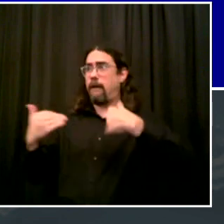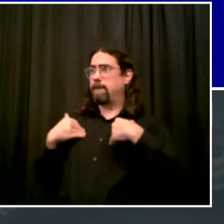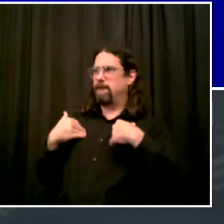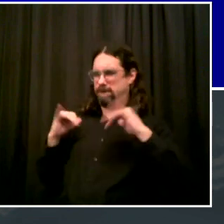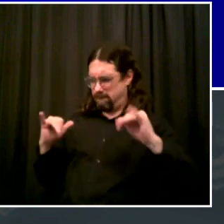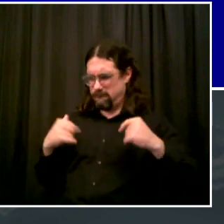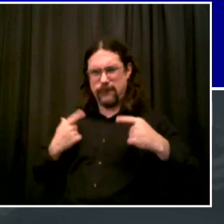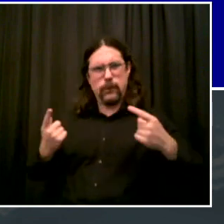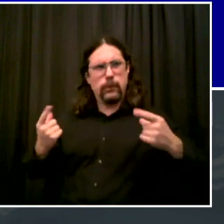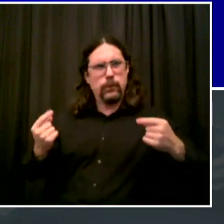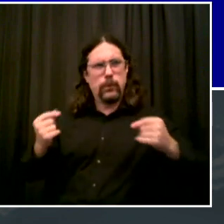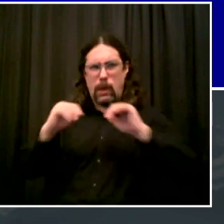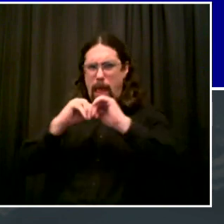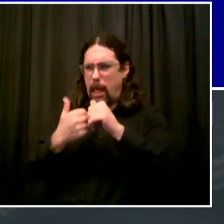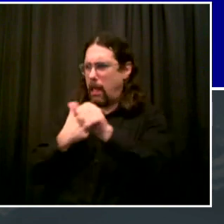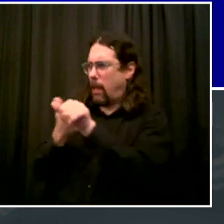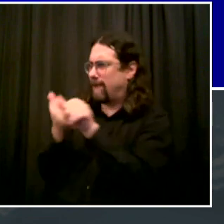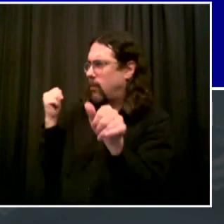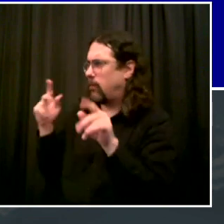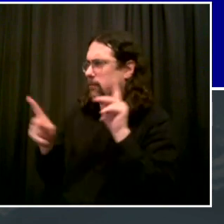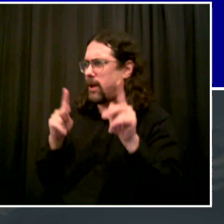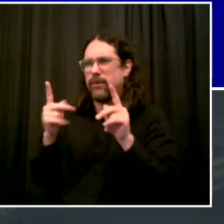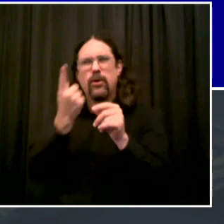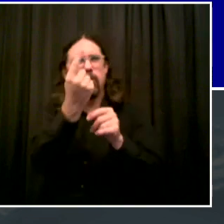wear mask coverings,